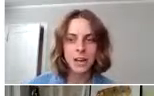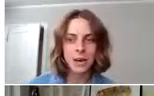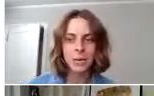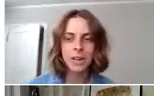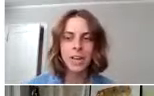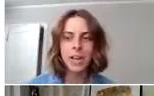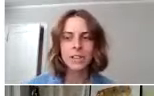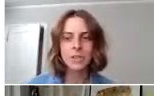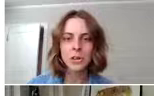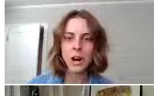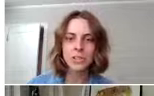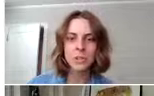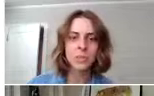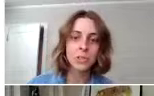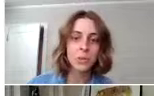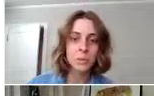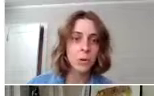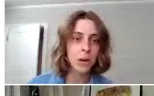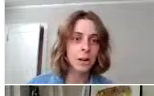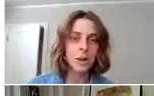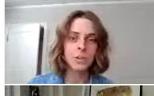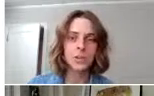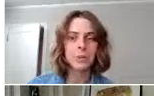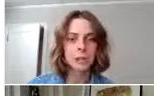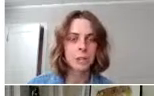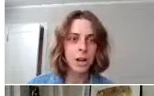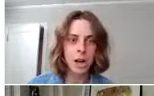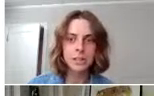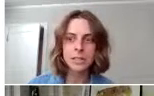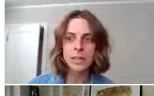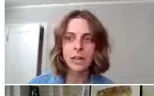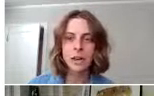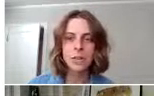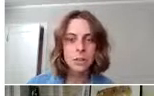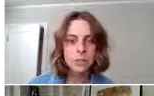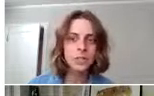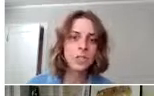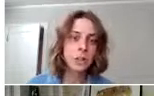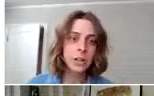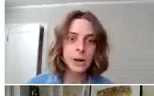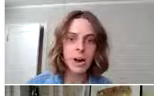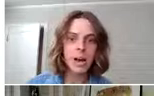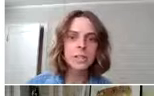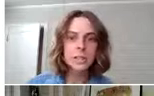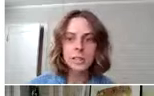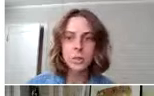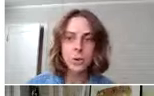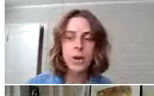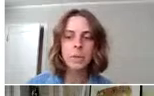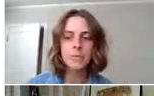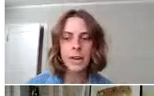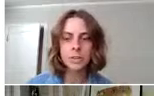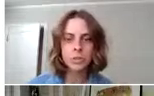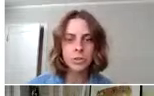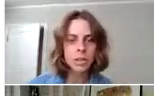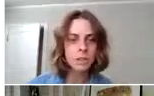Boise, Idaho, and the Historic Artist Homes and Studios program, also referred to as HAHS. For those of you just learning about HAHS, this is a